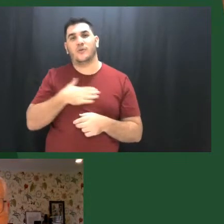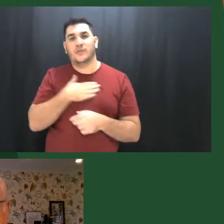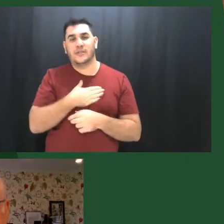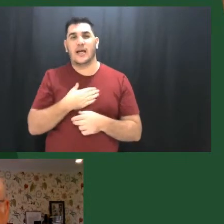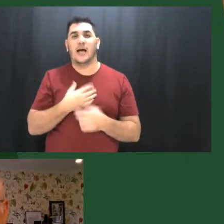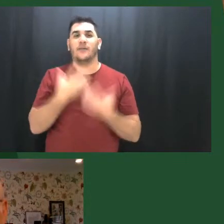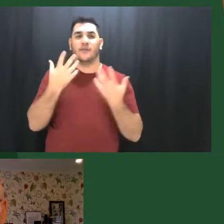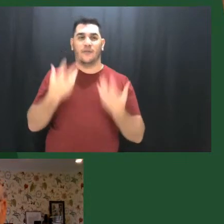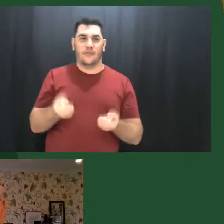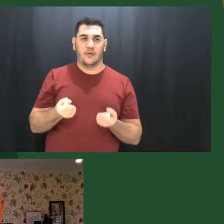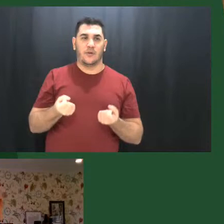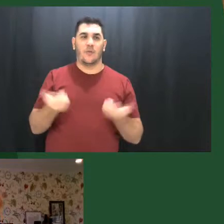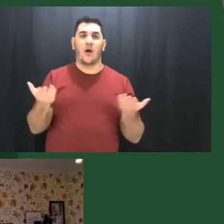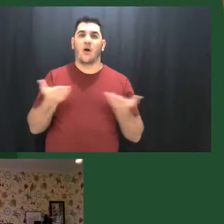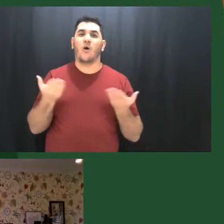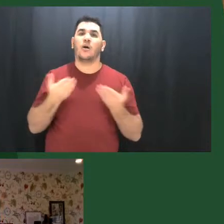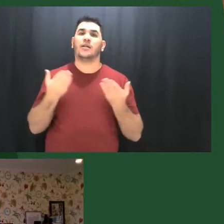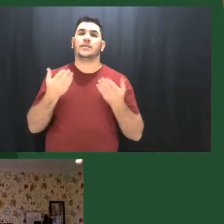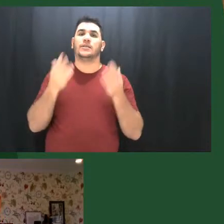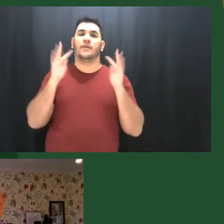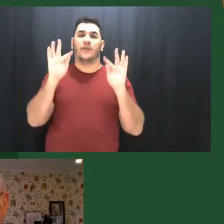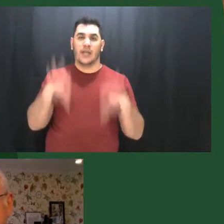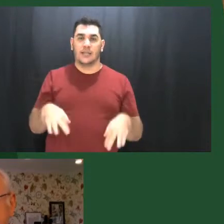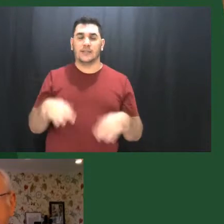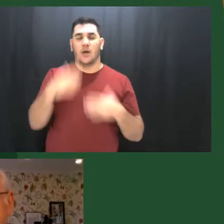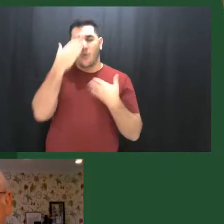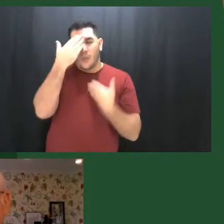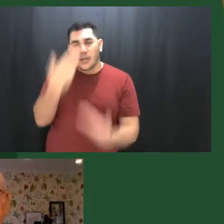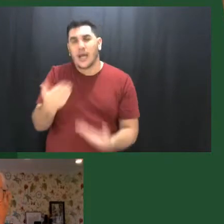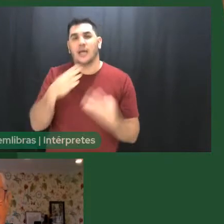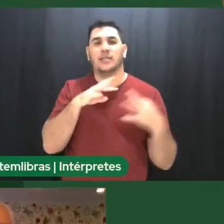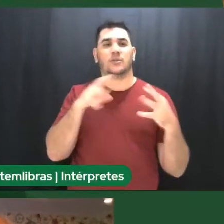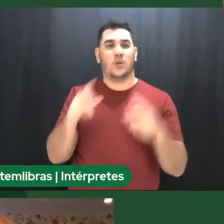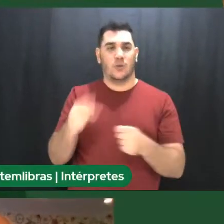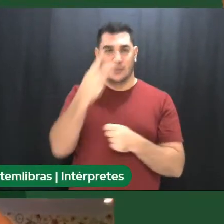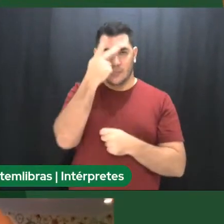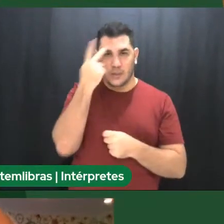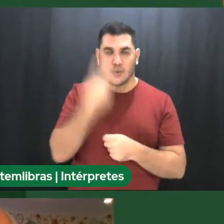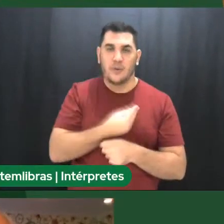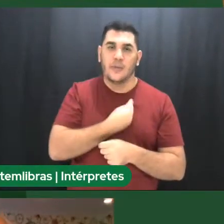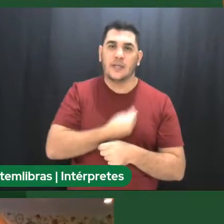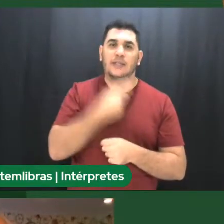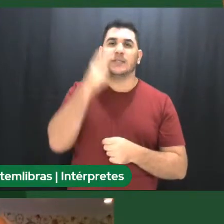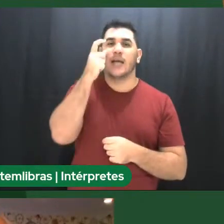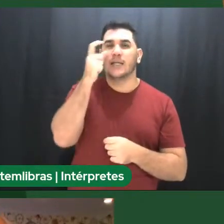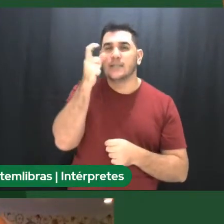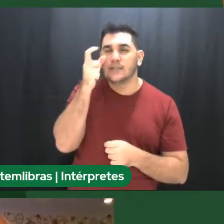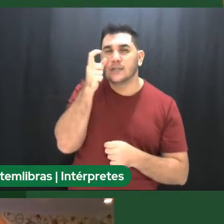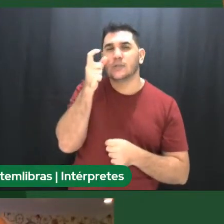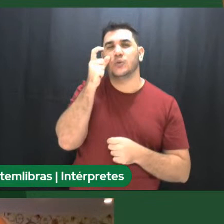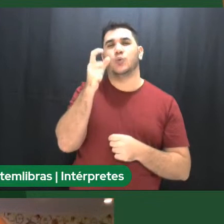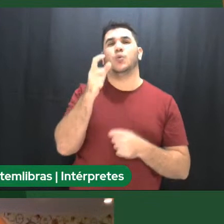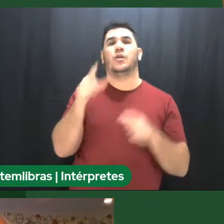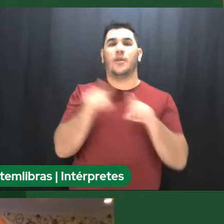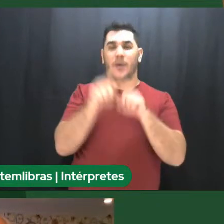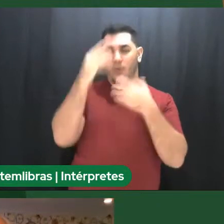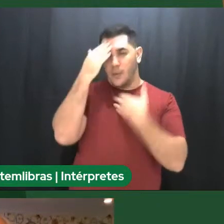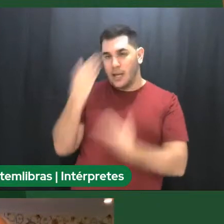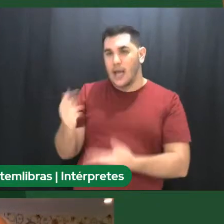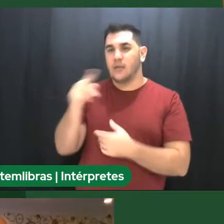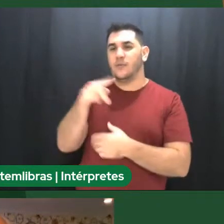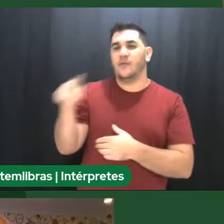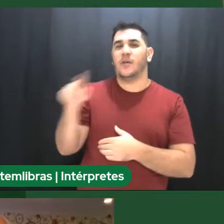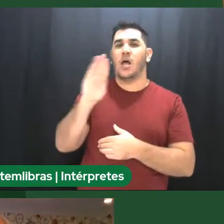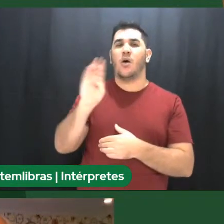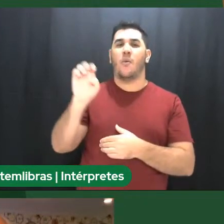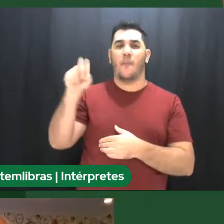Thank you everyone to the presence, and thank you the Professor Ben Shneiderman